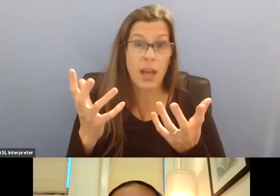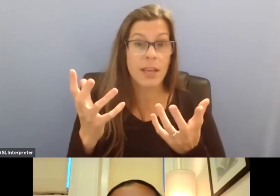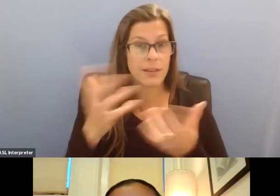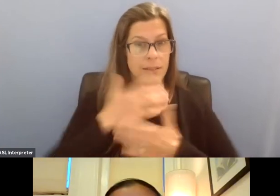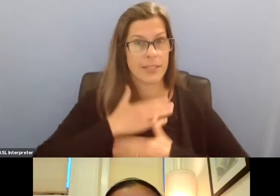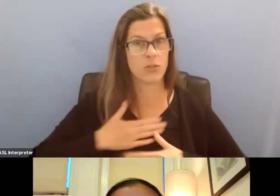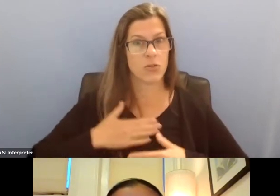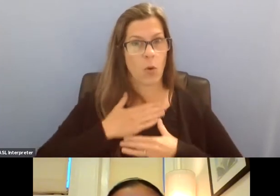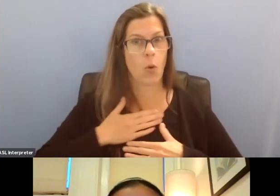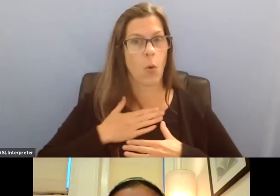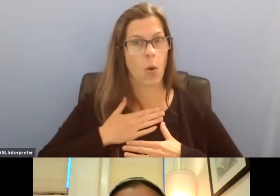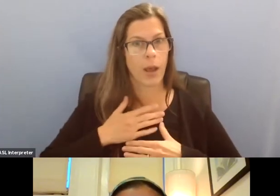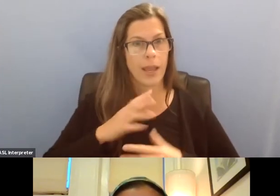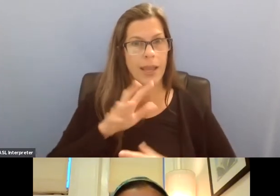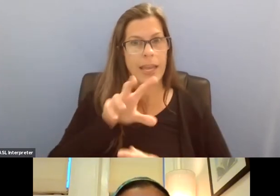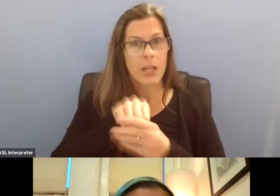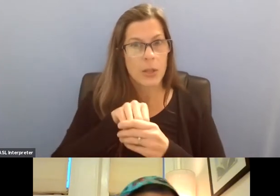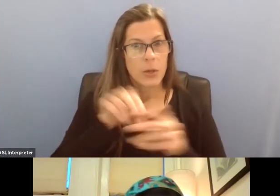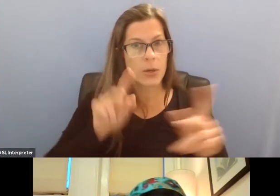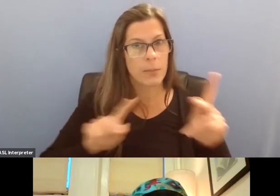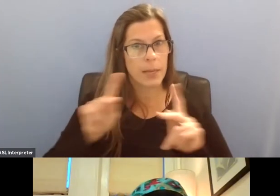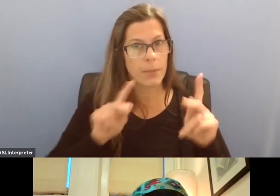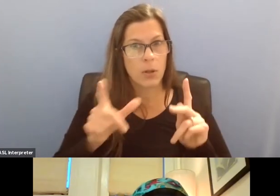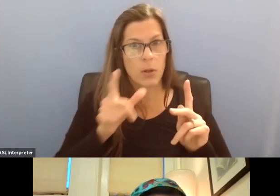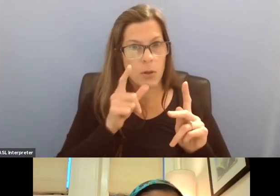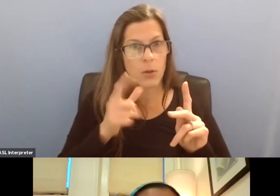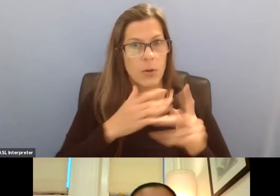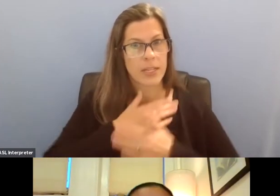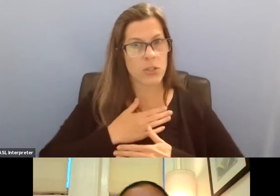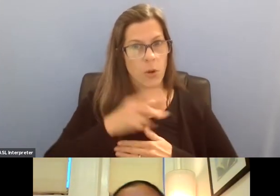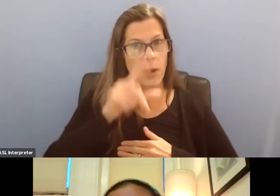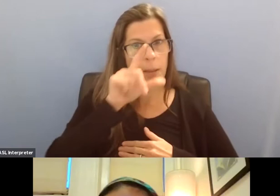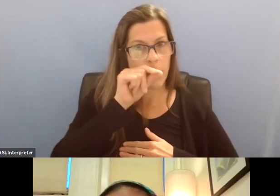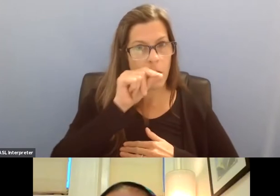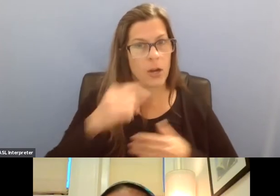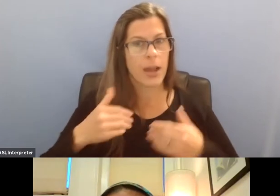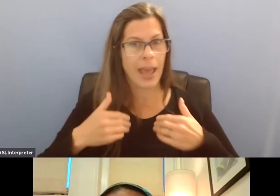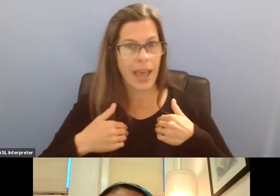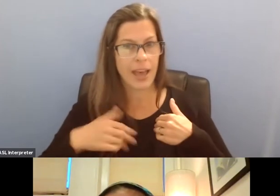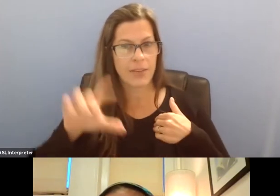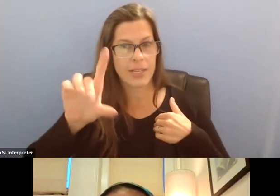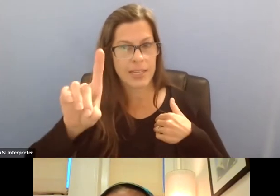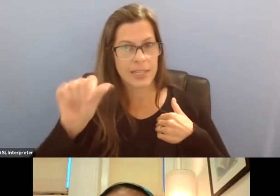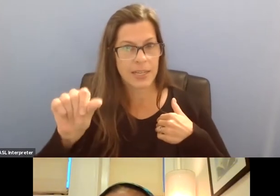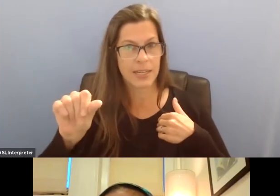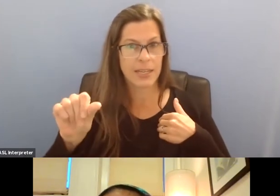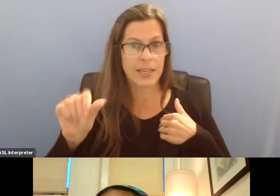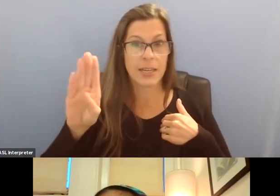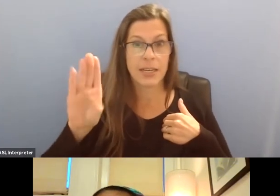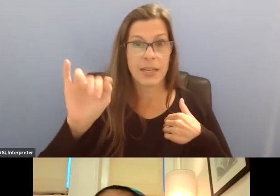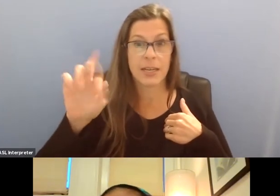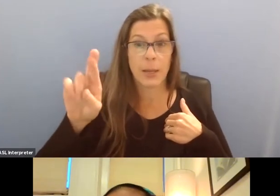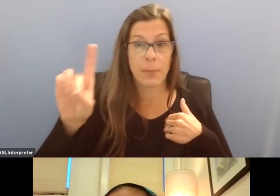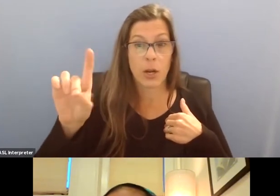includes birders and conservationists with disabilities. Birdability is a new organization that uses